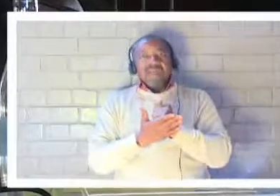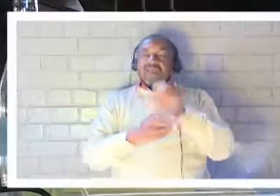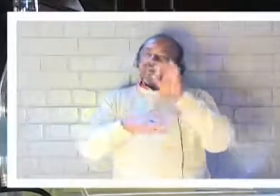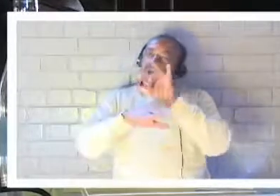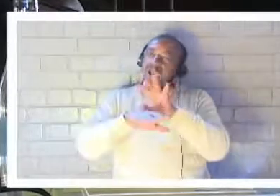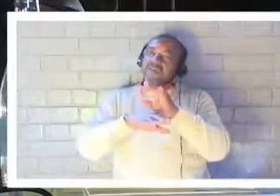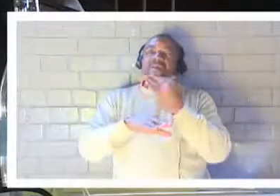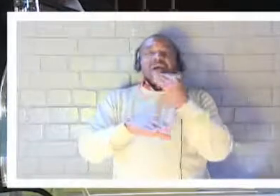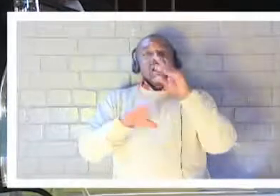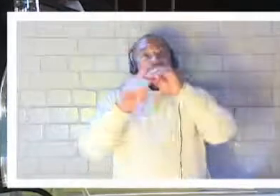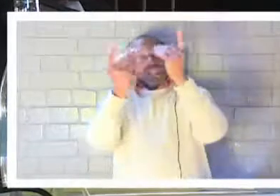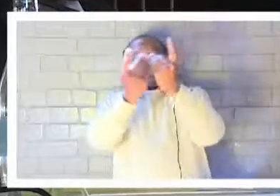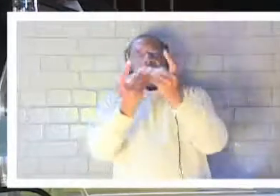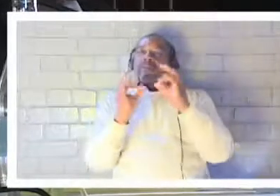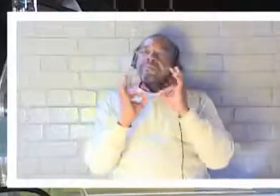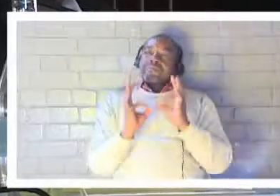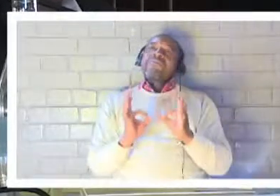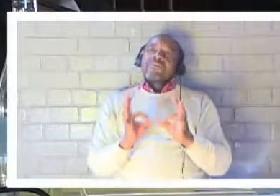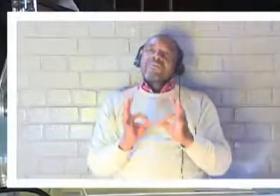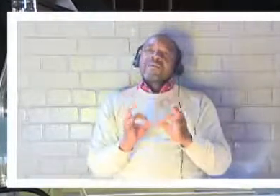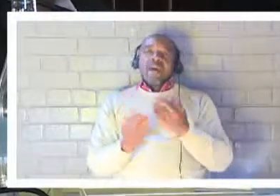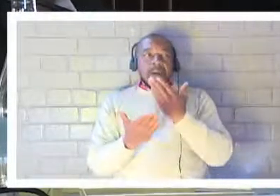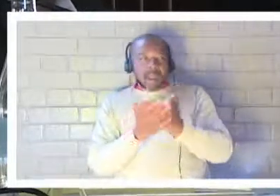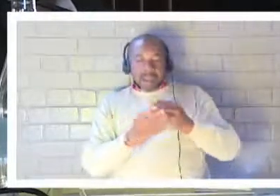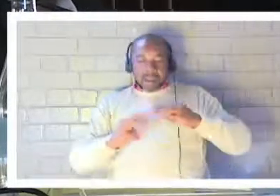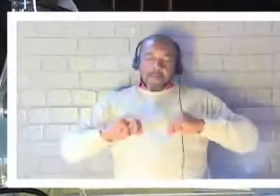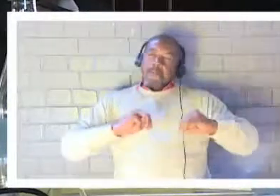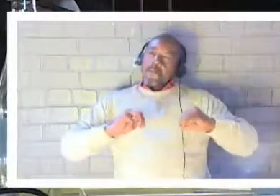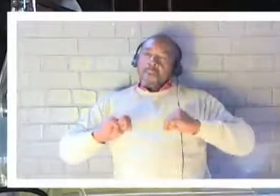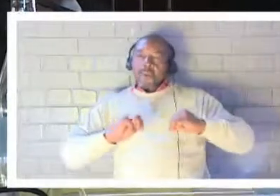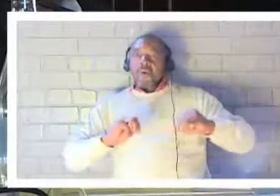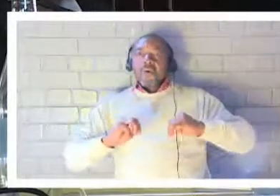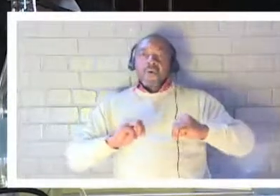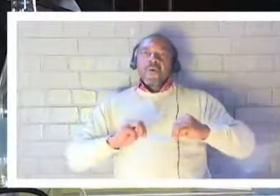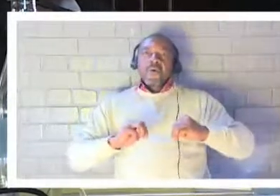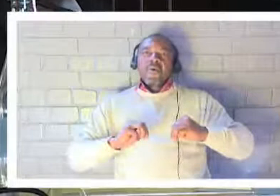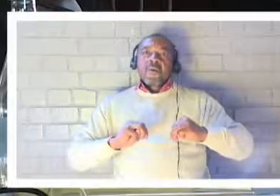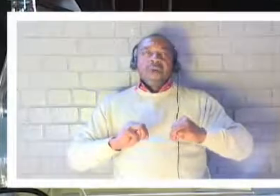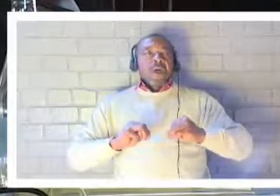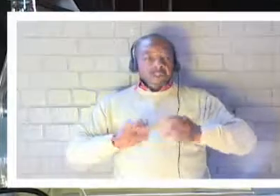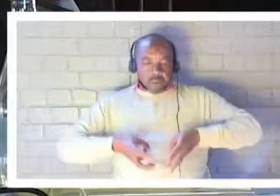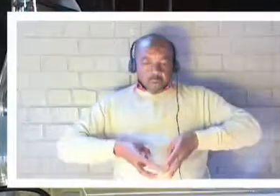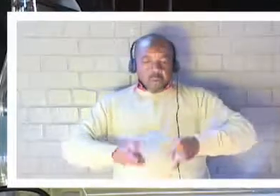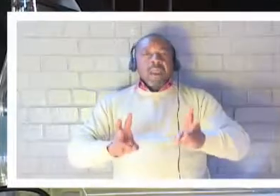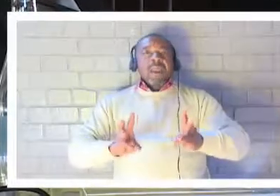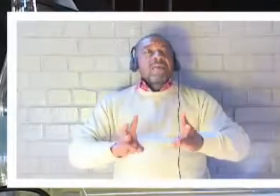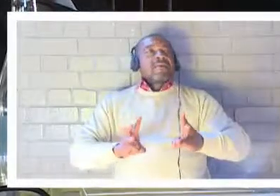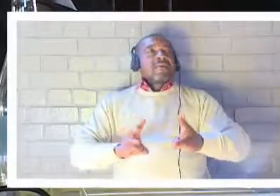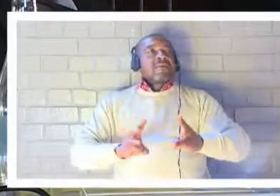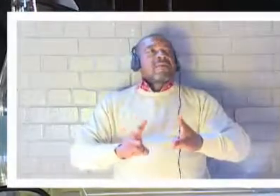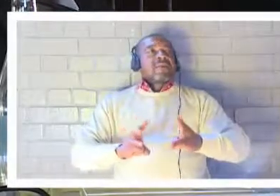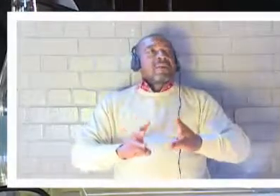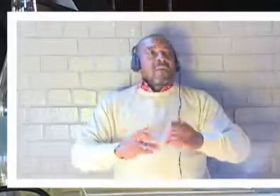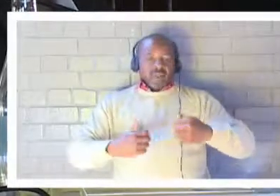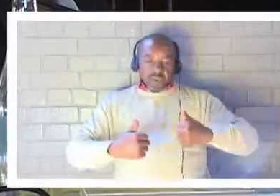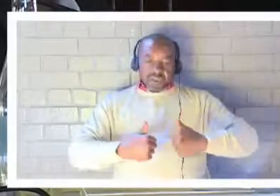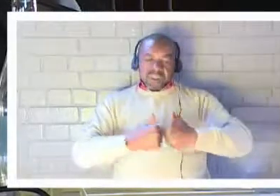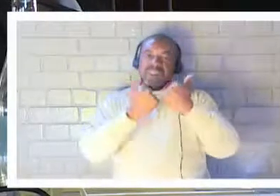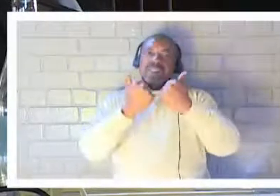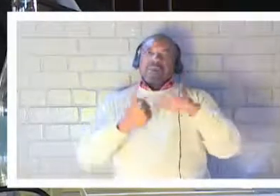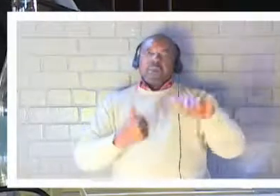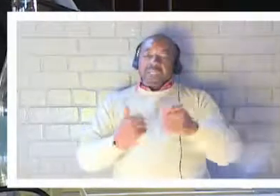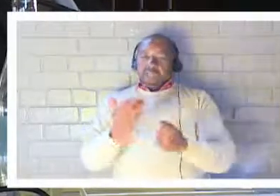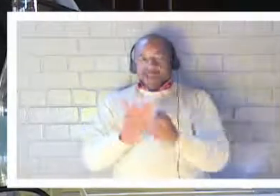advise the department properly so that they model the effective interventions to challenges